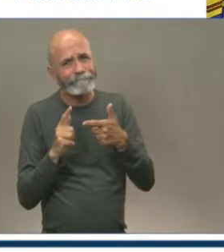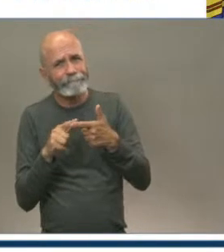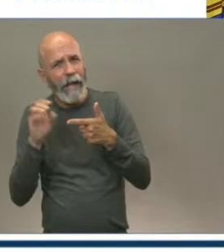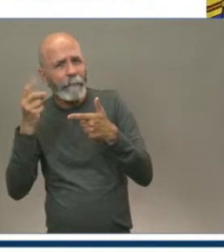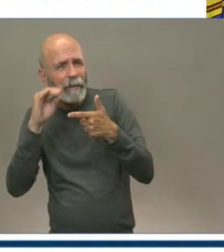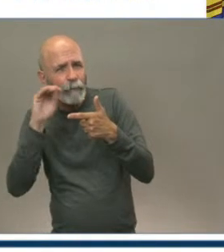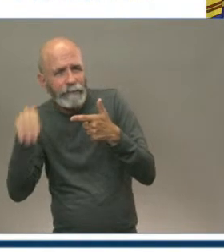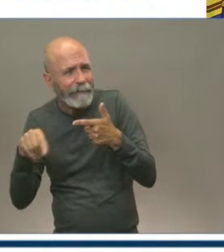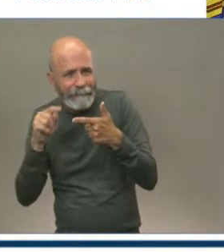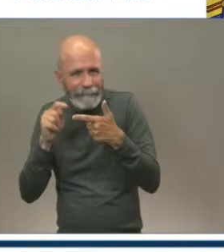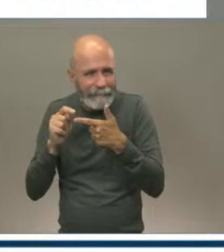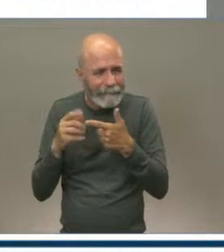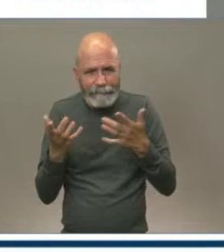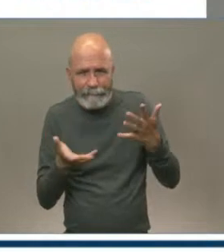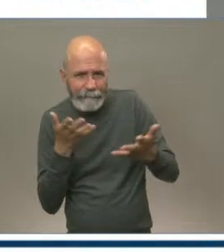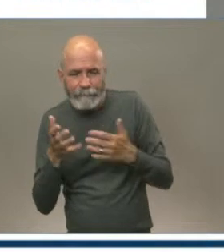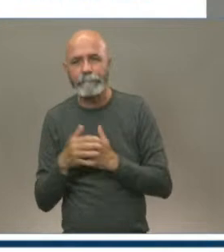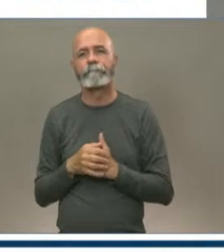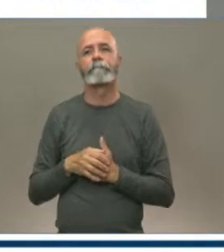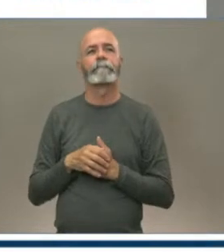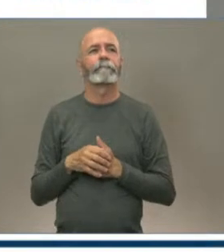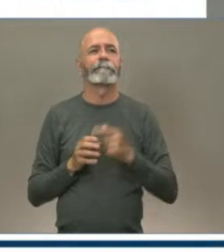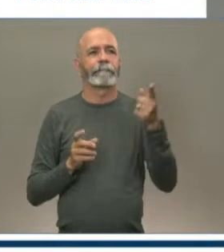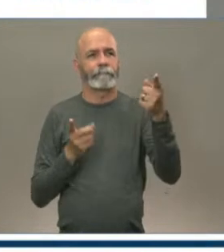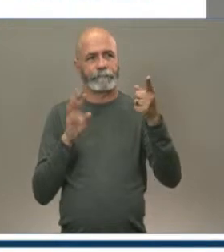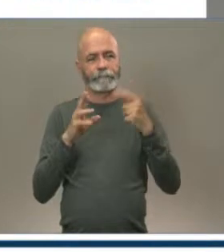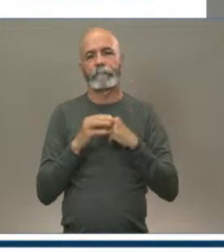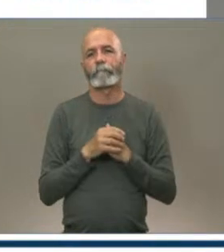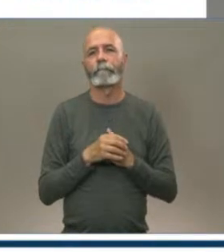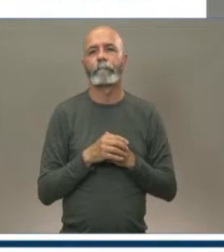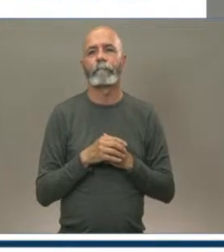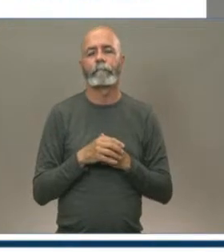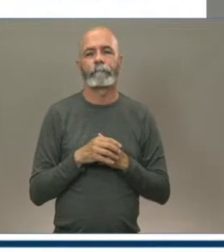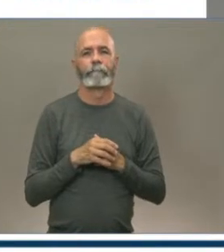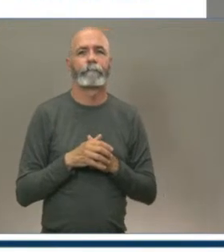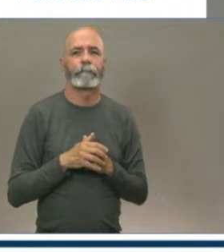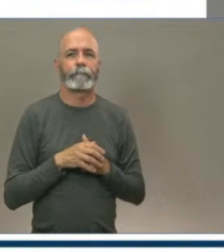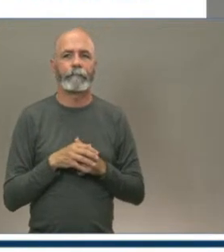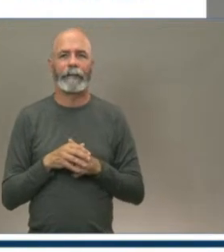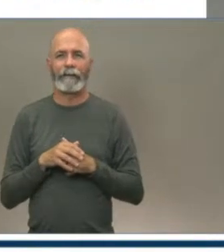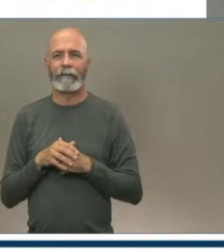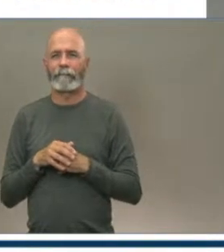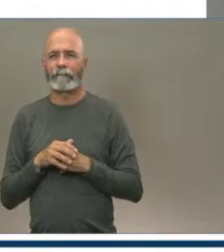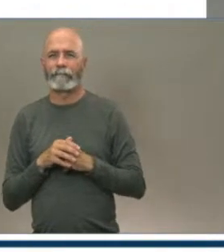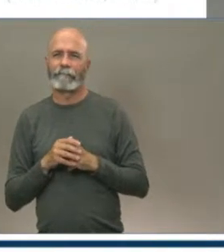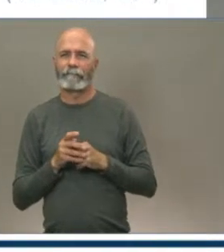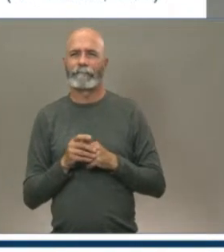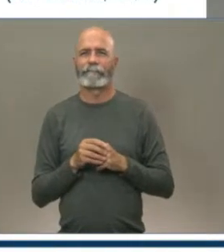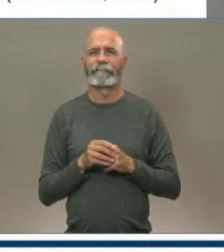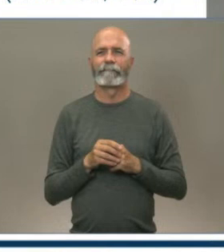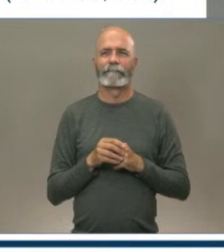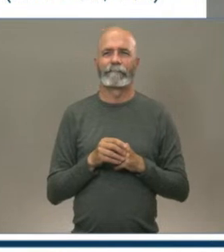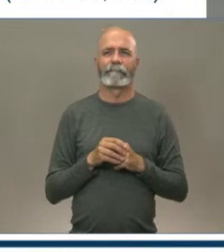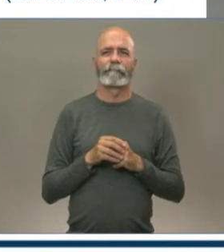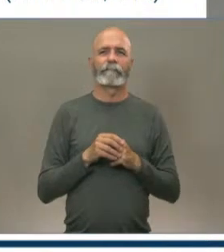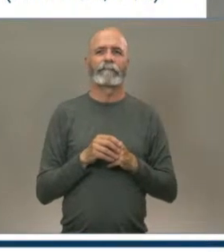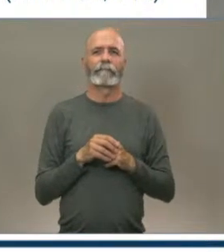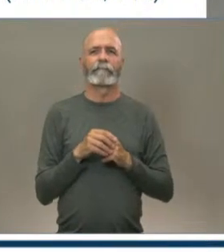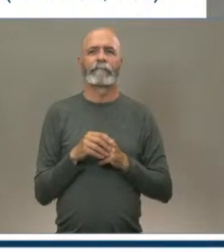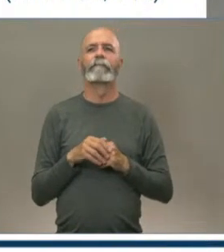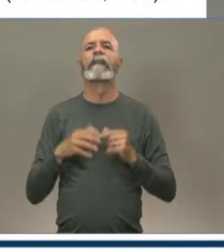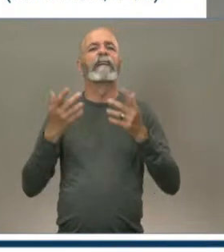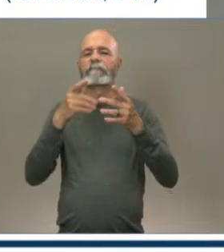we're working on the national rate of VIT. We have had no VIT here in Nova Scotia. That's really,